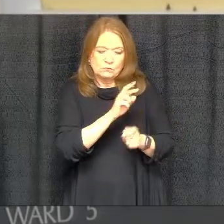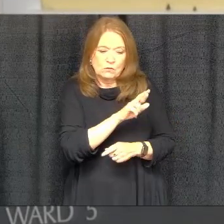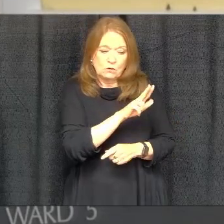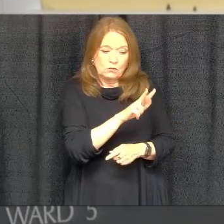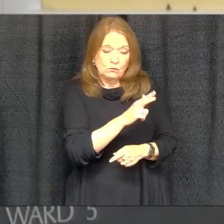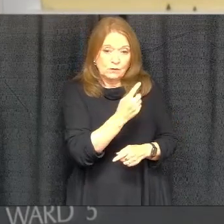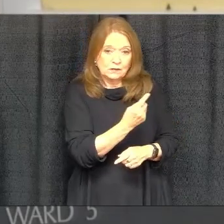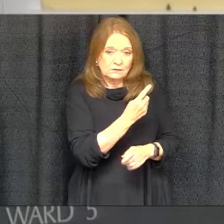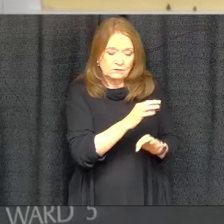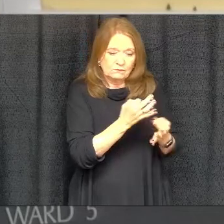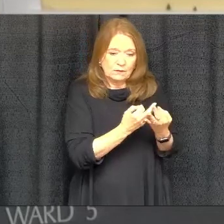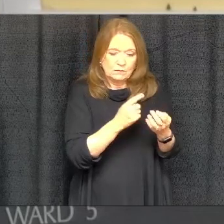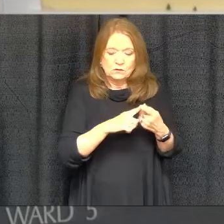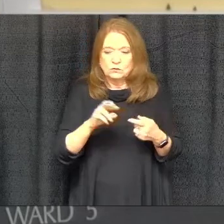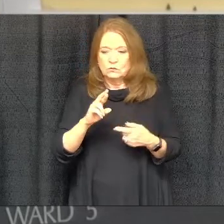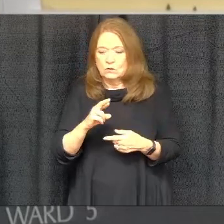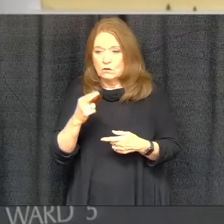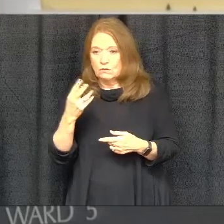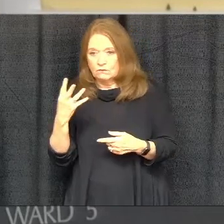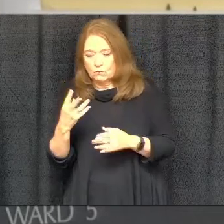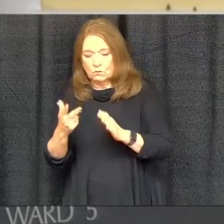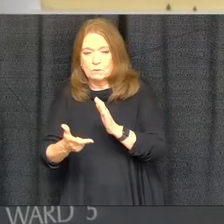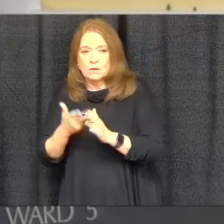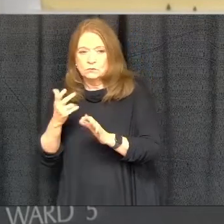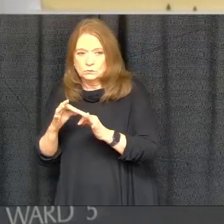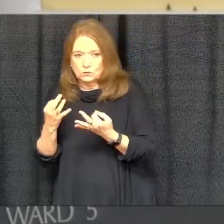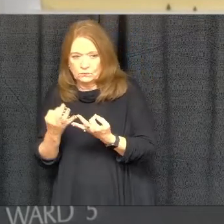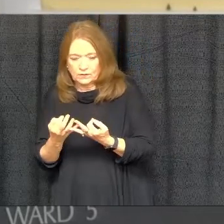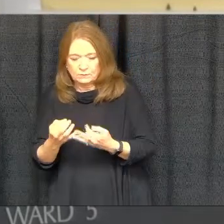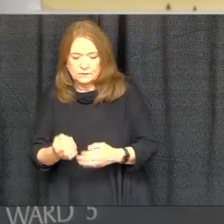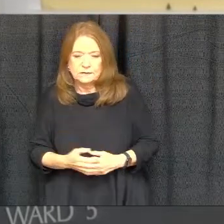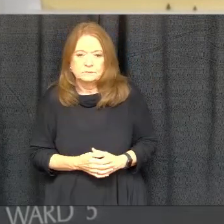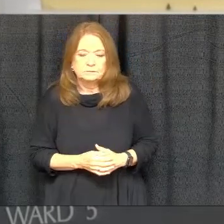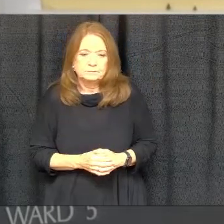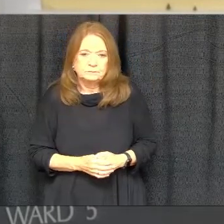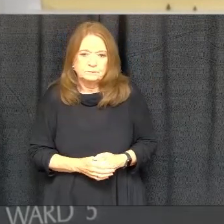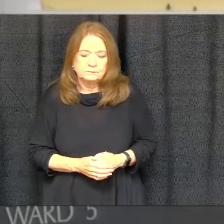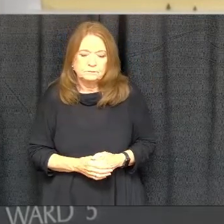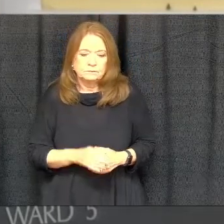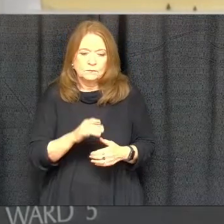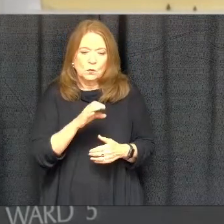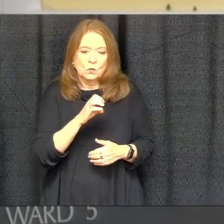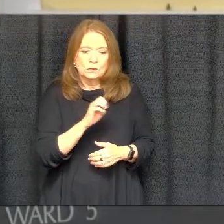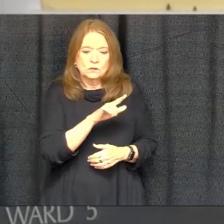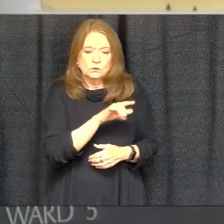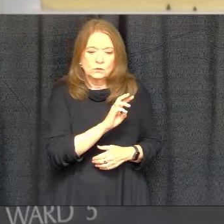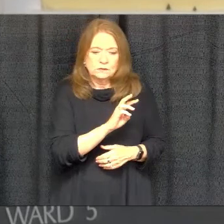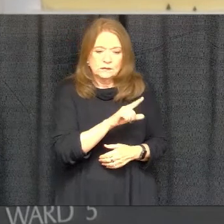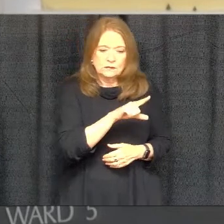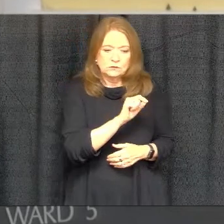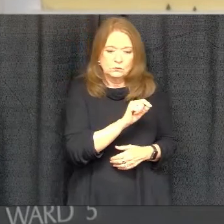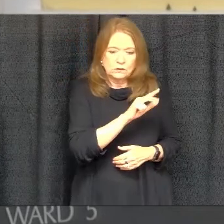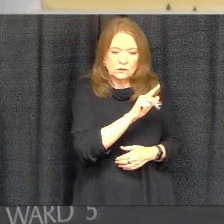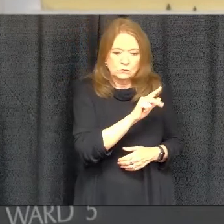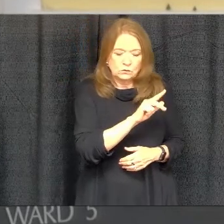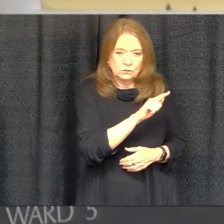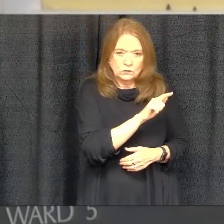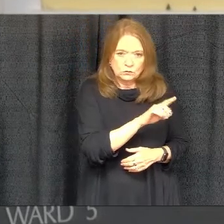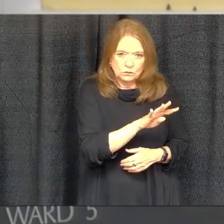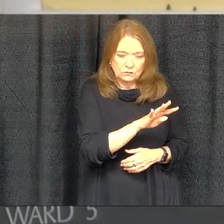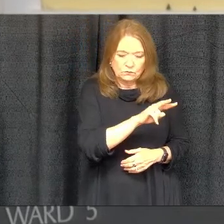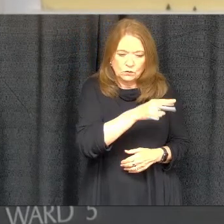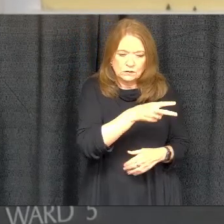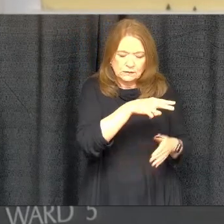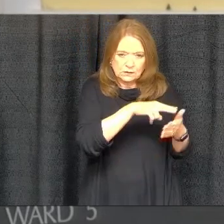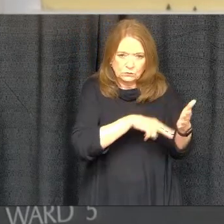residential district to R4 multiple family residential district. Ordinance 26, 2023-24, second